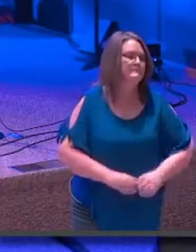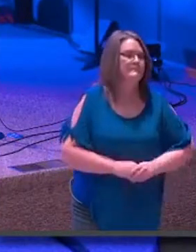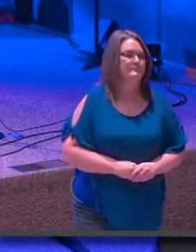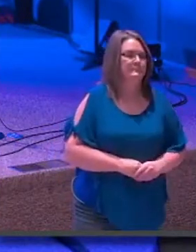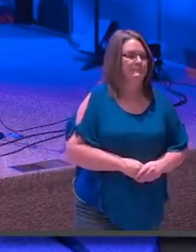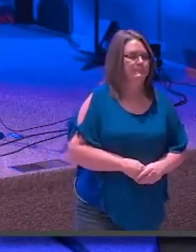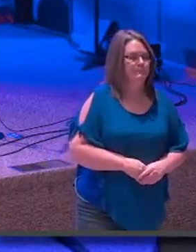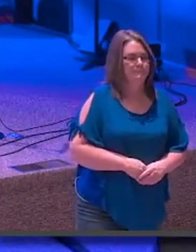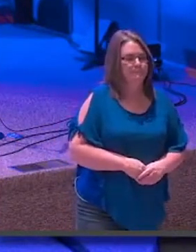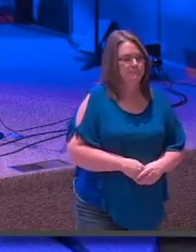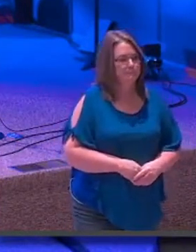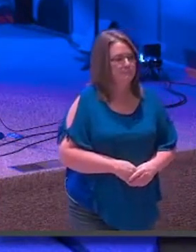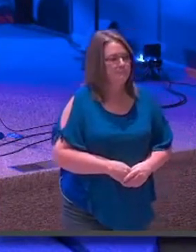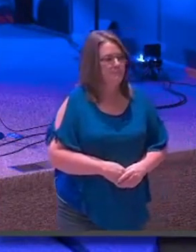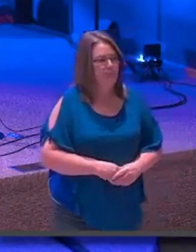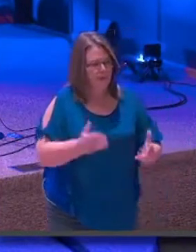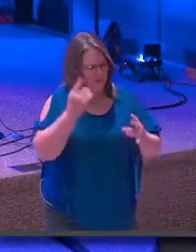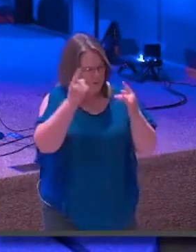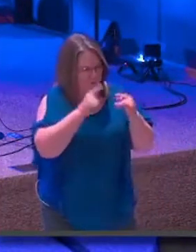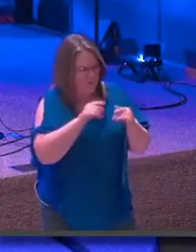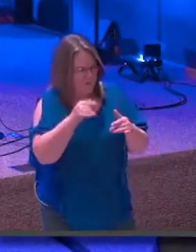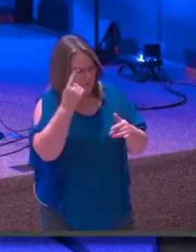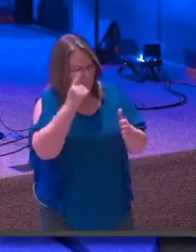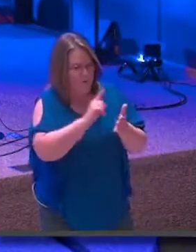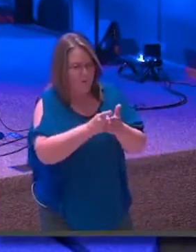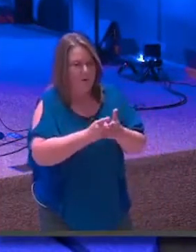I want you to think about that for a moment.